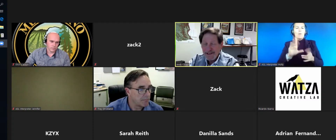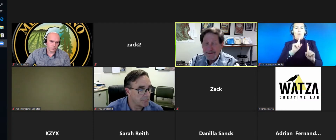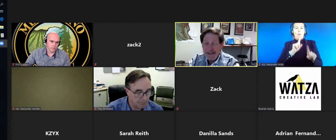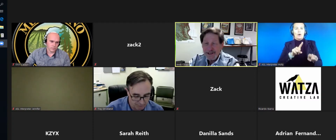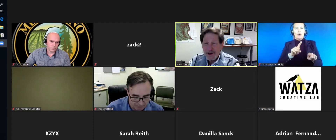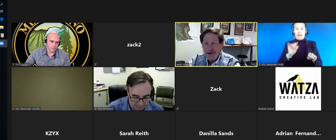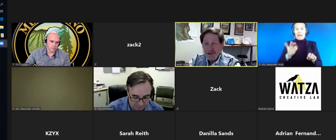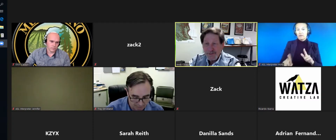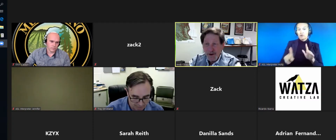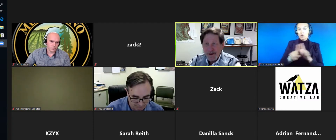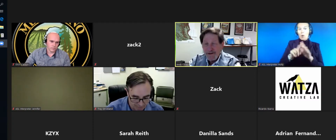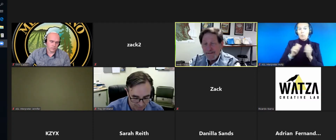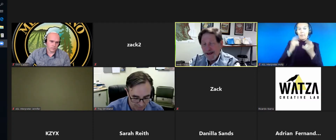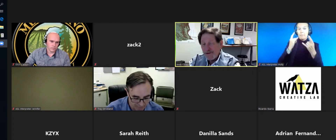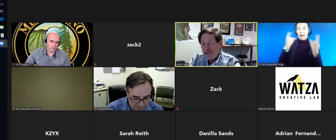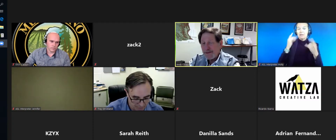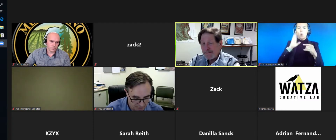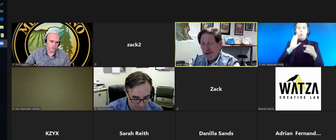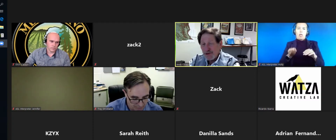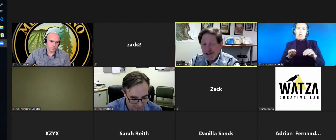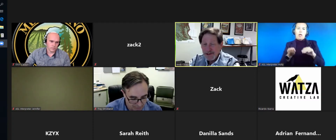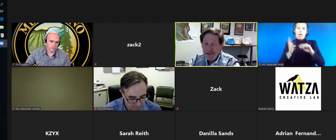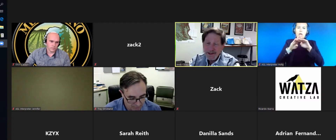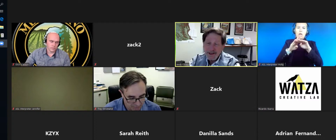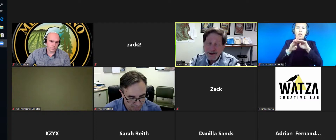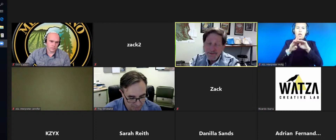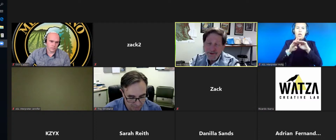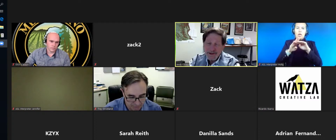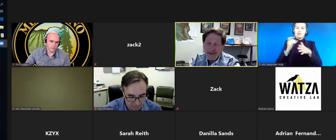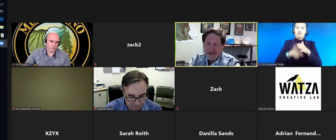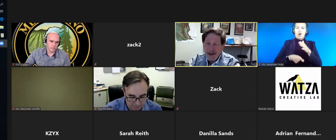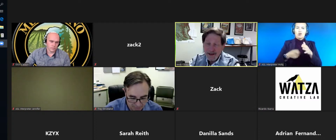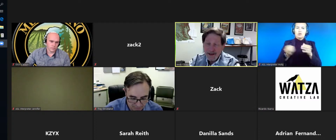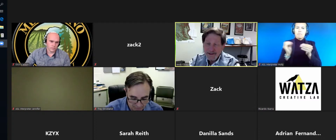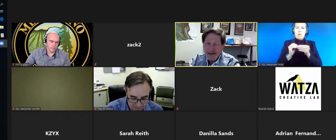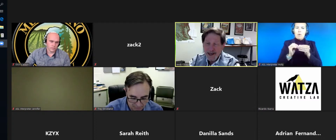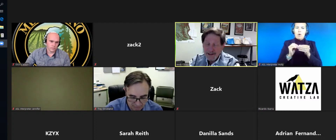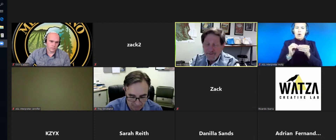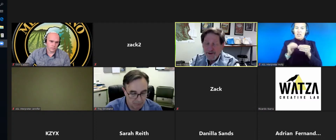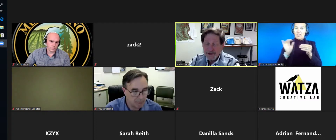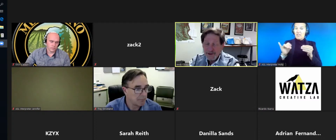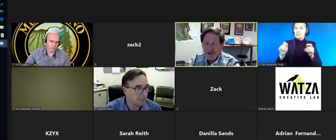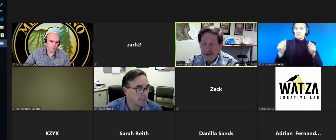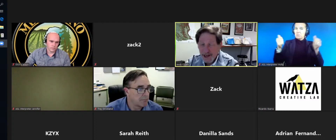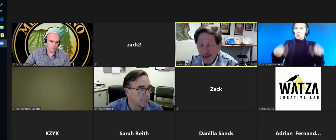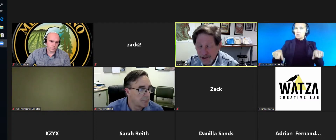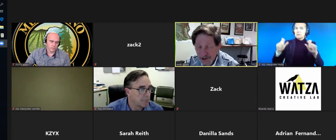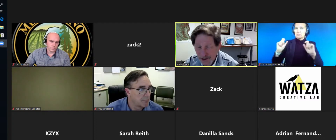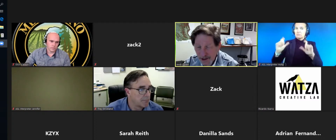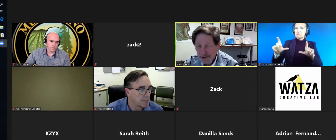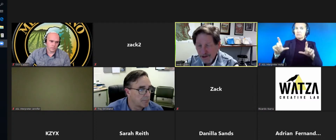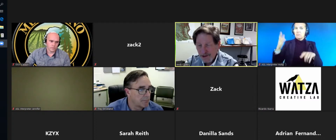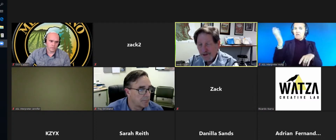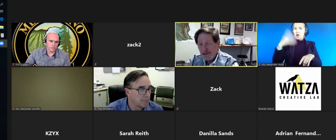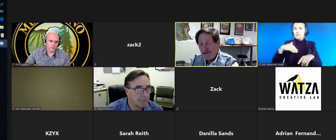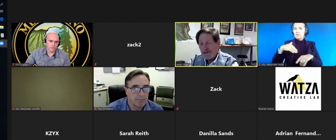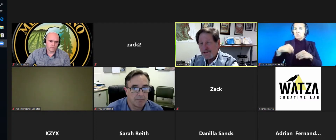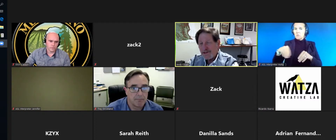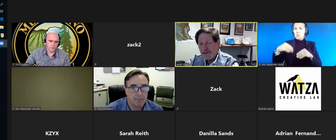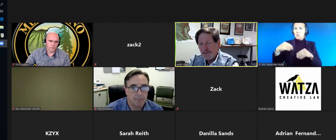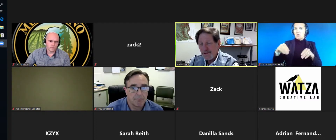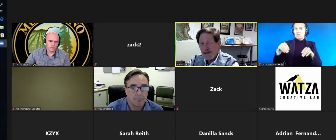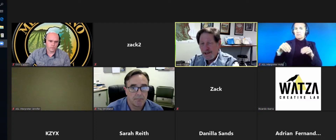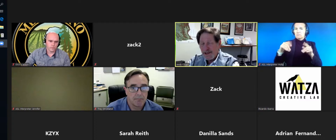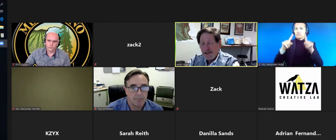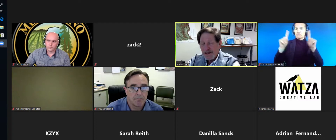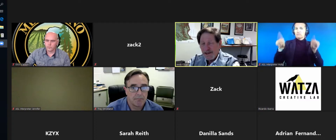you're actually going to be charged more. And this has been posted in front and in the front of the store and at the cashier. So this